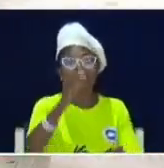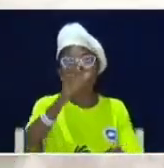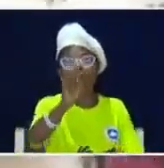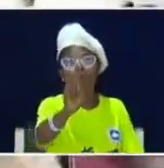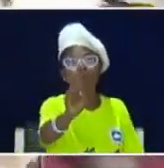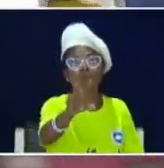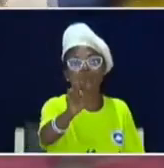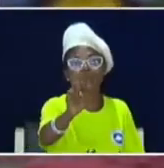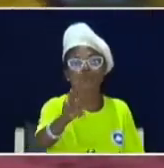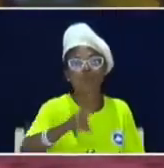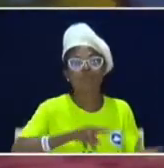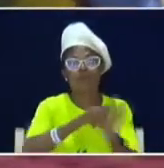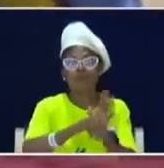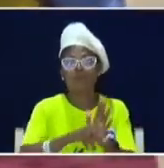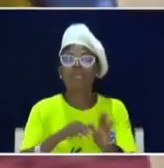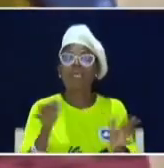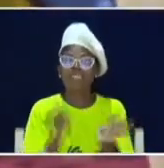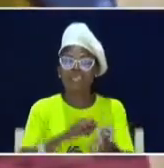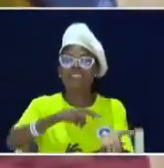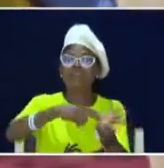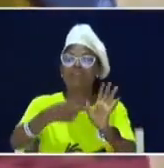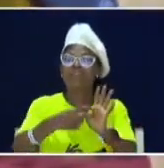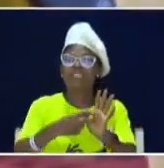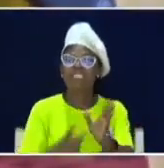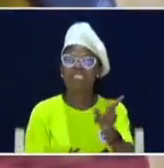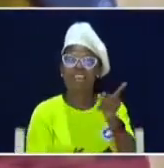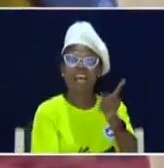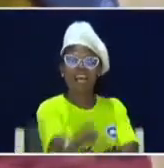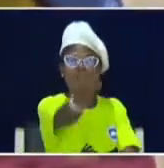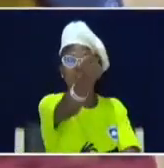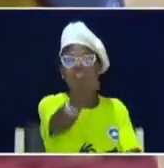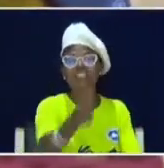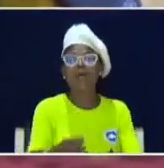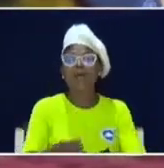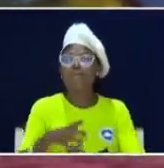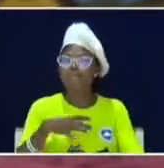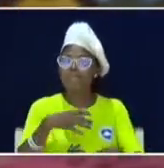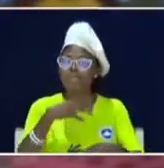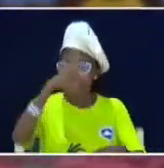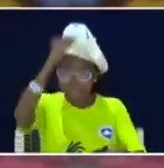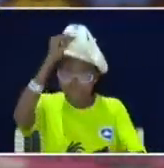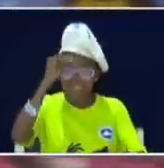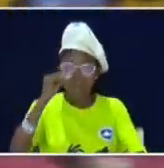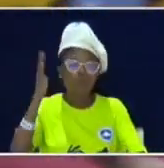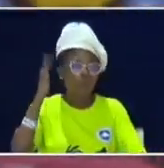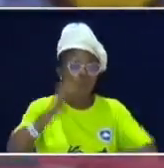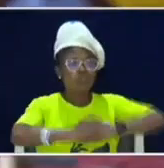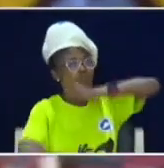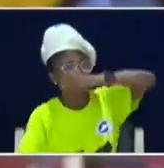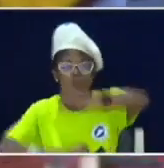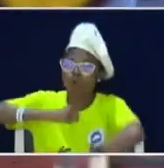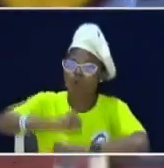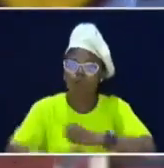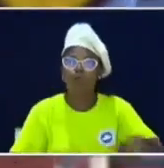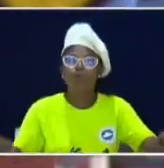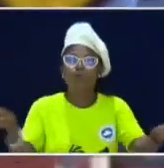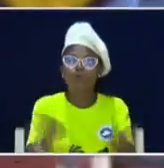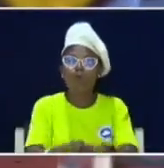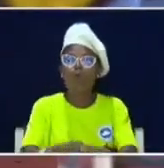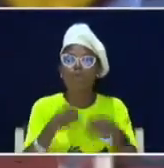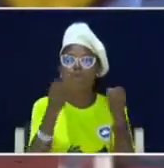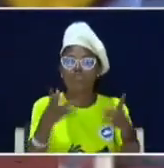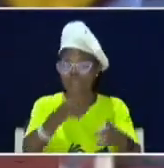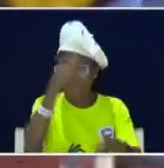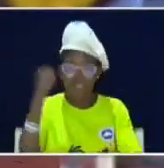steps accelerated. Men struggle so much because they've not yet identified